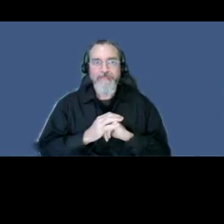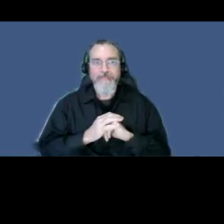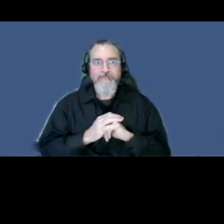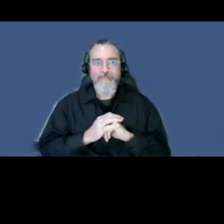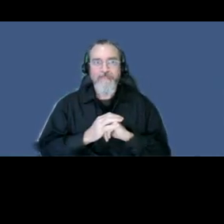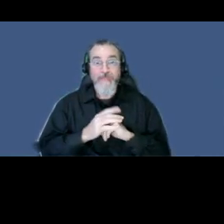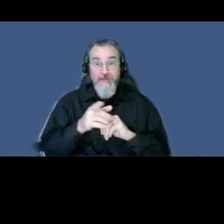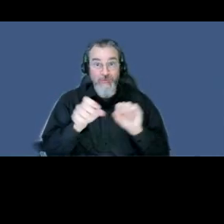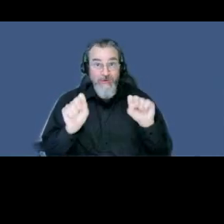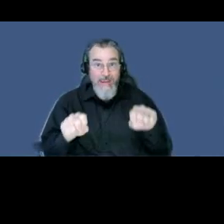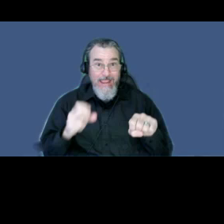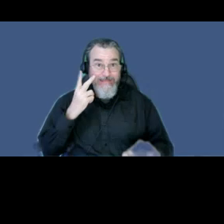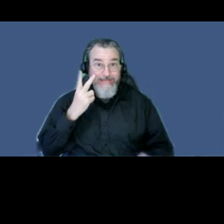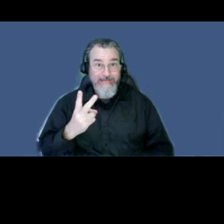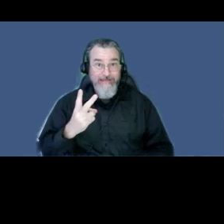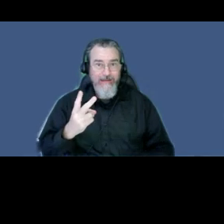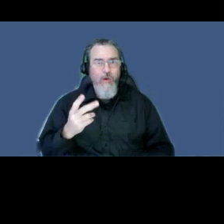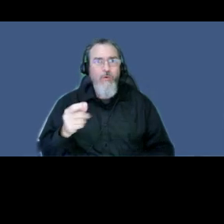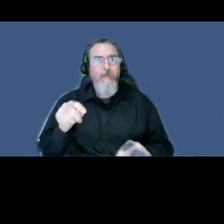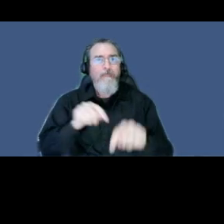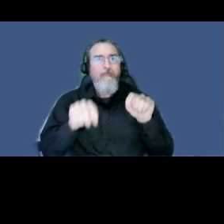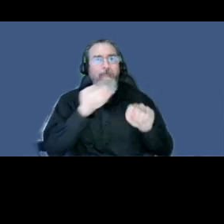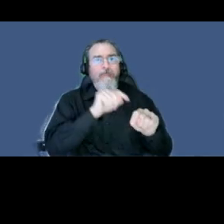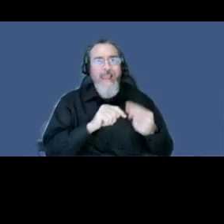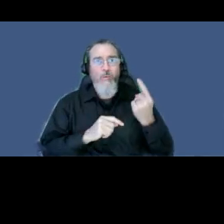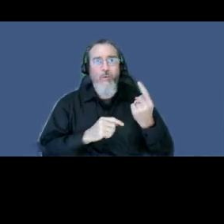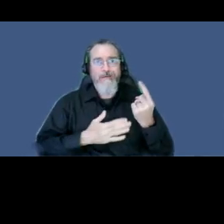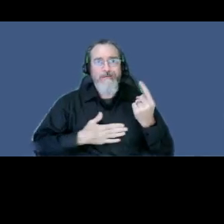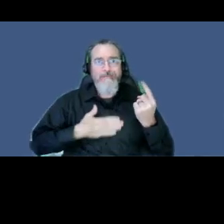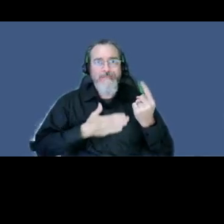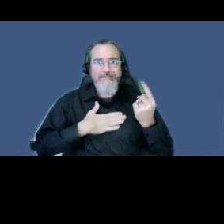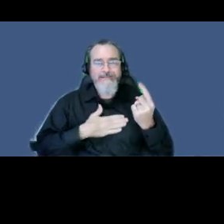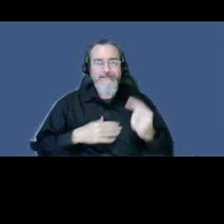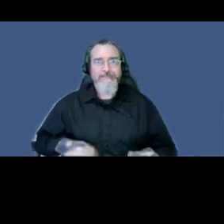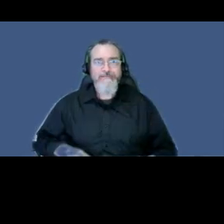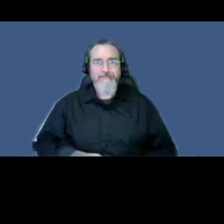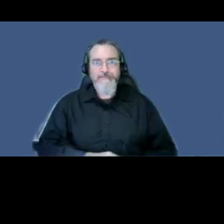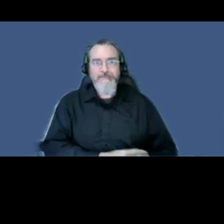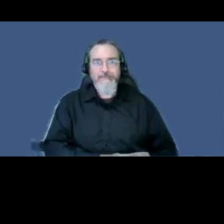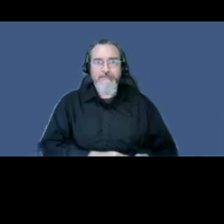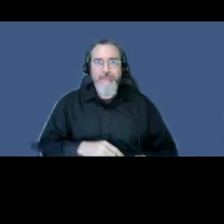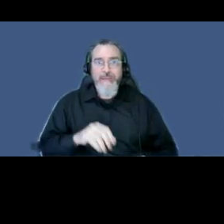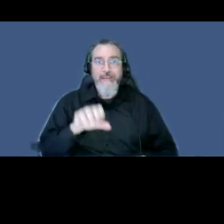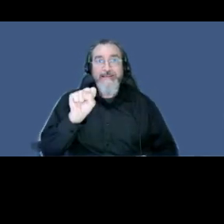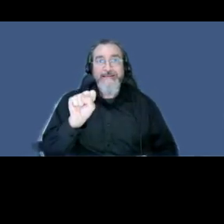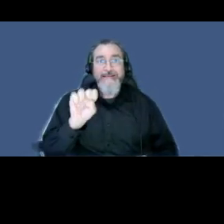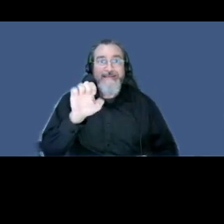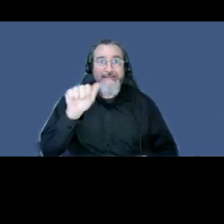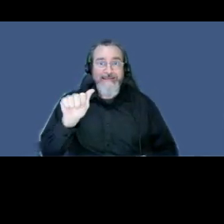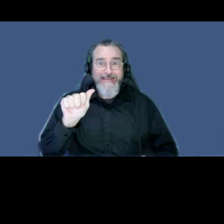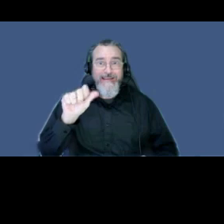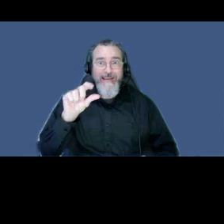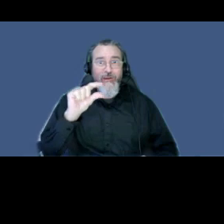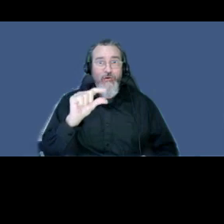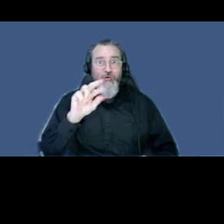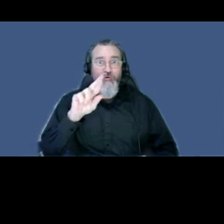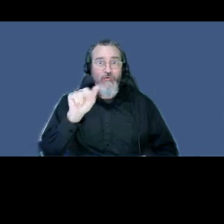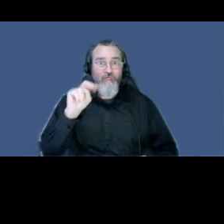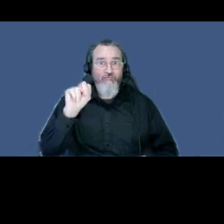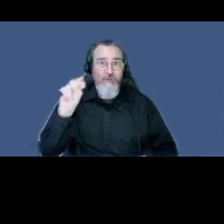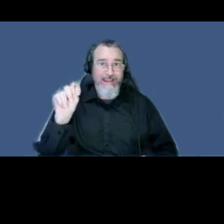can see this, one back, please. So for Sea Grant, if you can go backwards 2